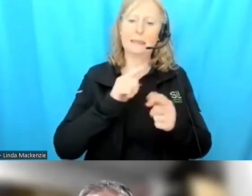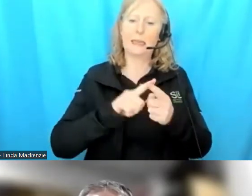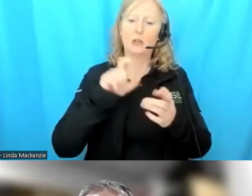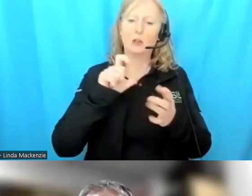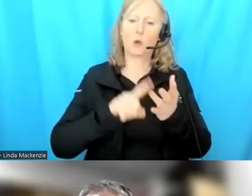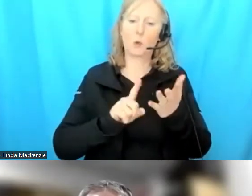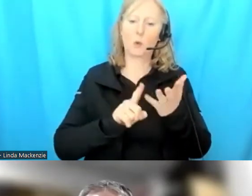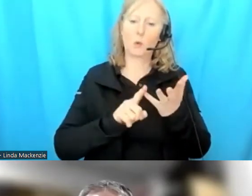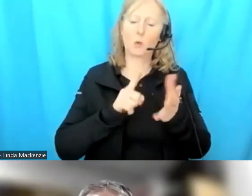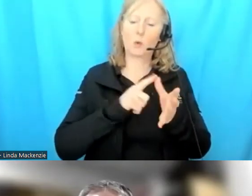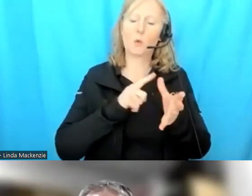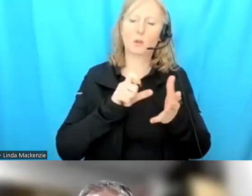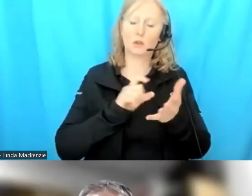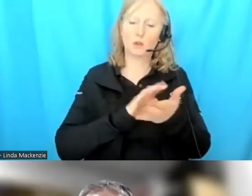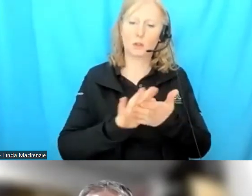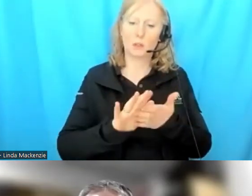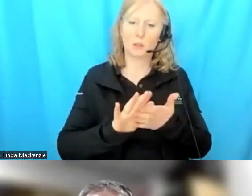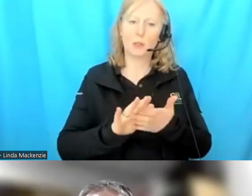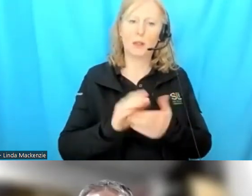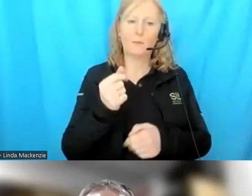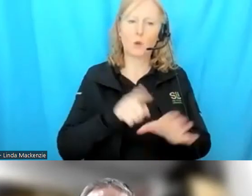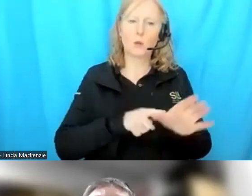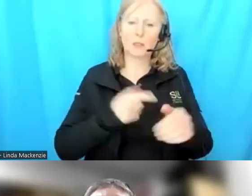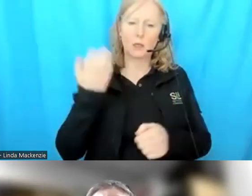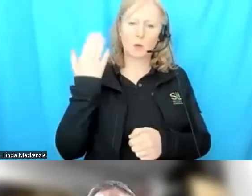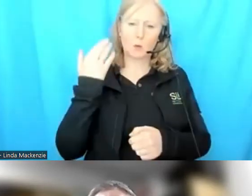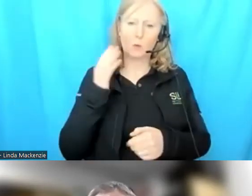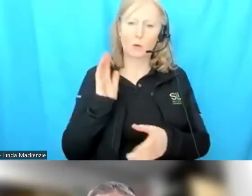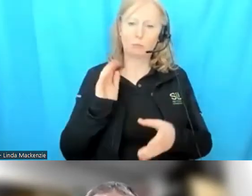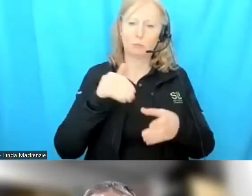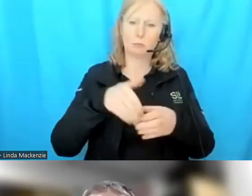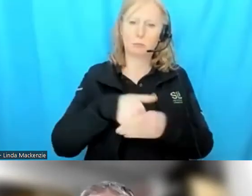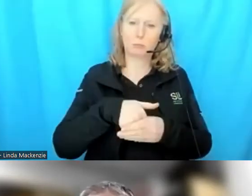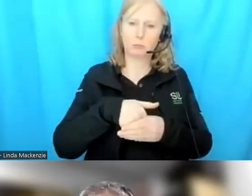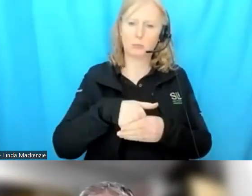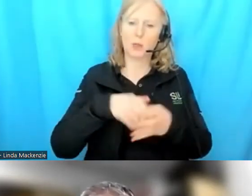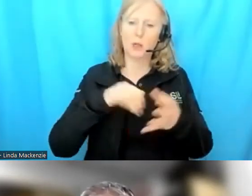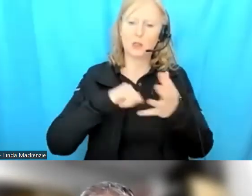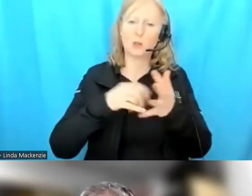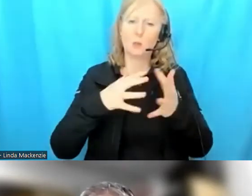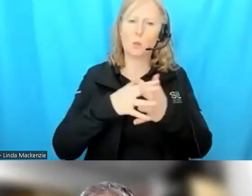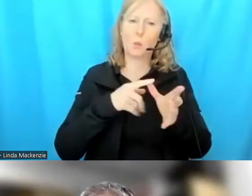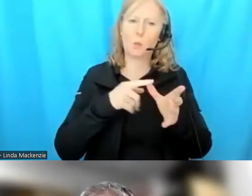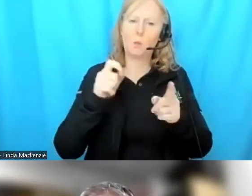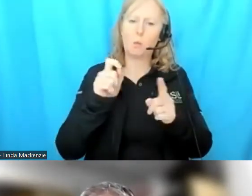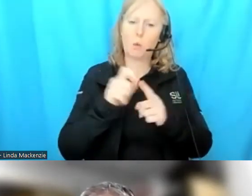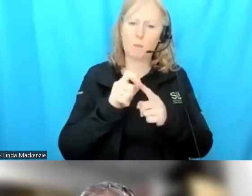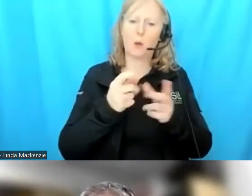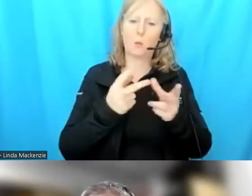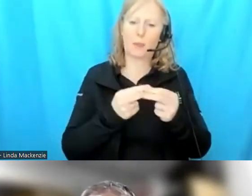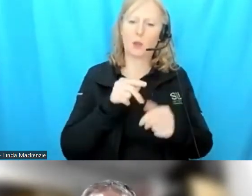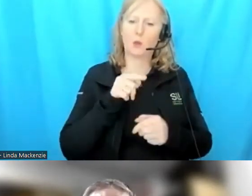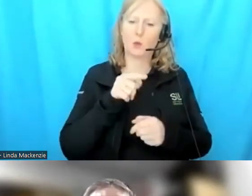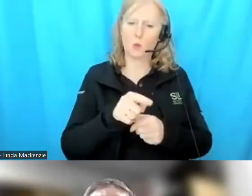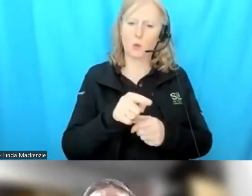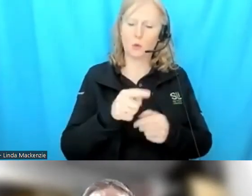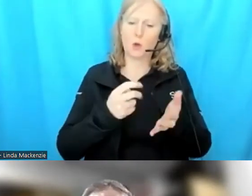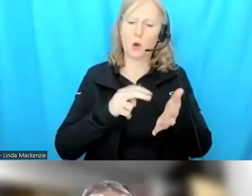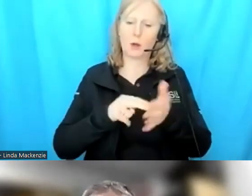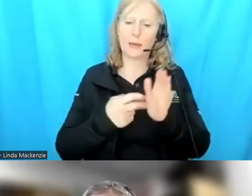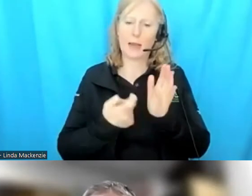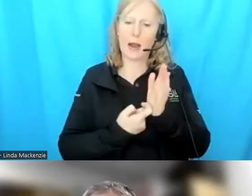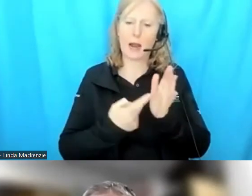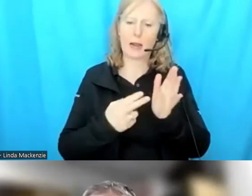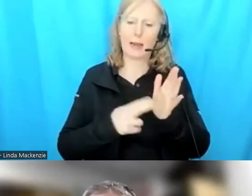this. A few years ago, I took part in an event called Swap With Me, which was organised by RNIB Scotland. And it was mainly focusing on